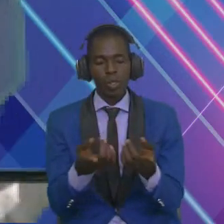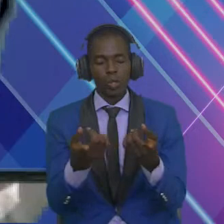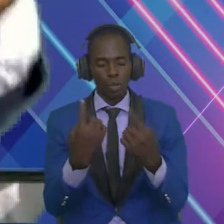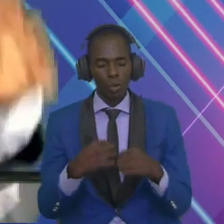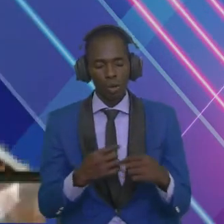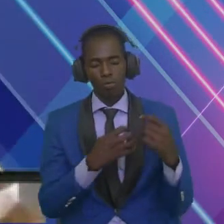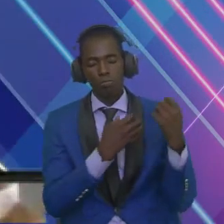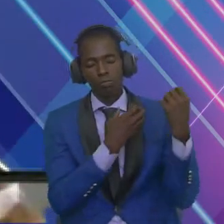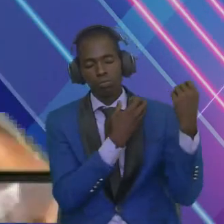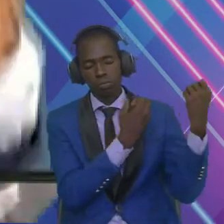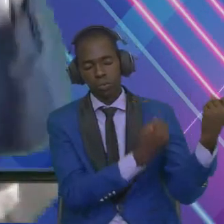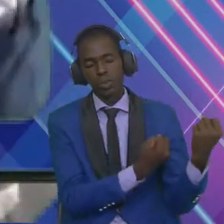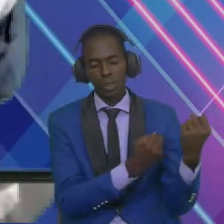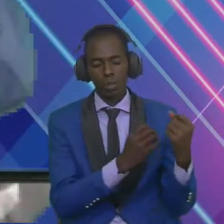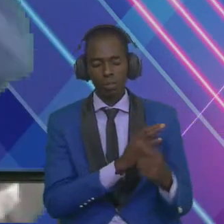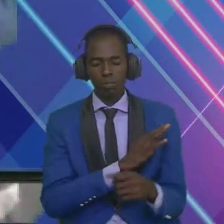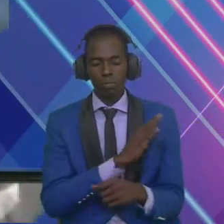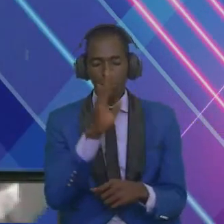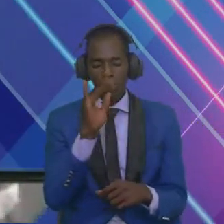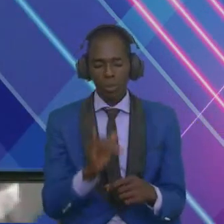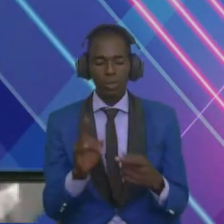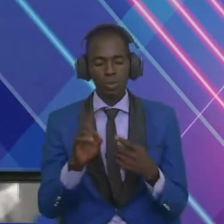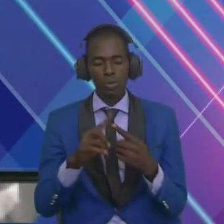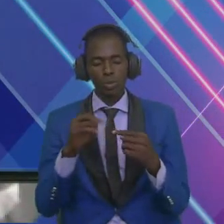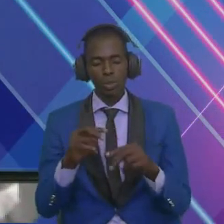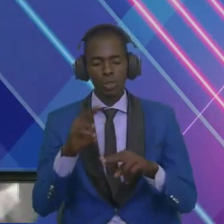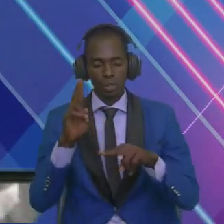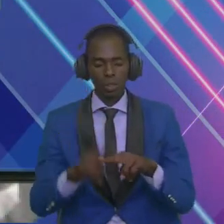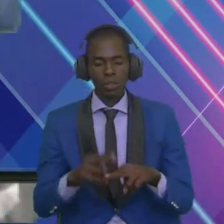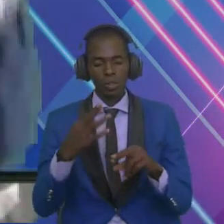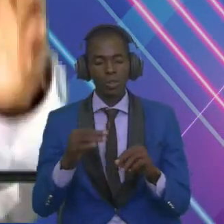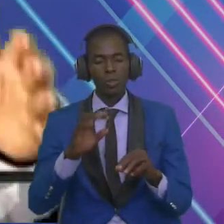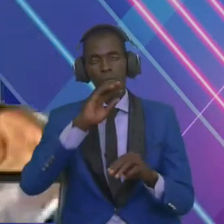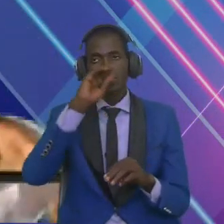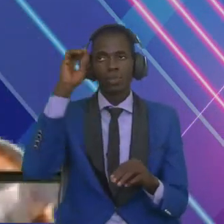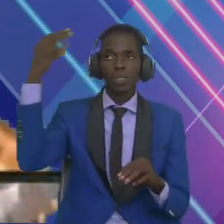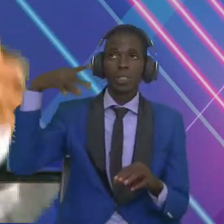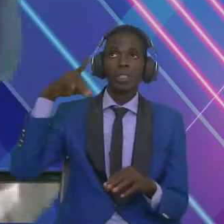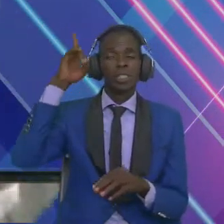to the throne of grace. God is waiting for you. He's waiting for you there.